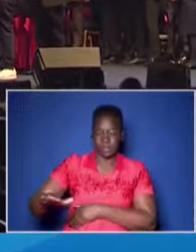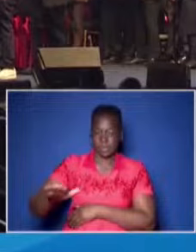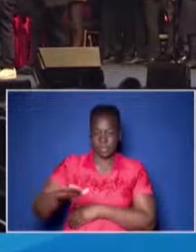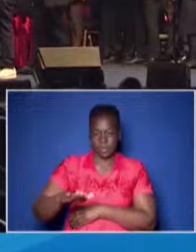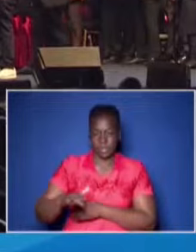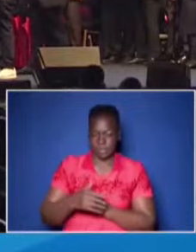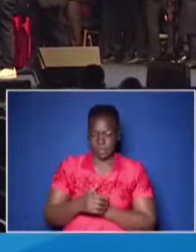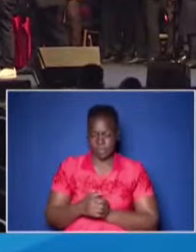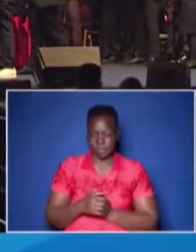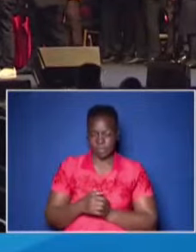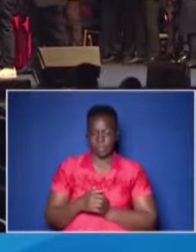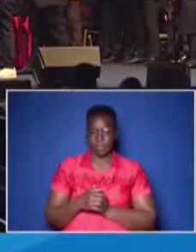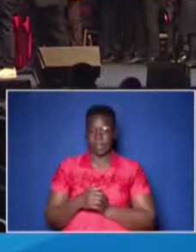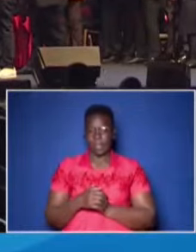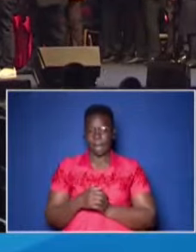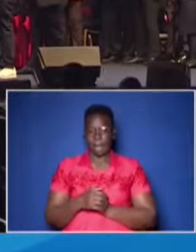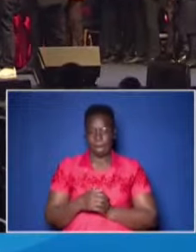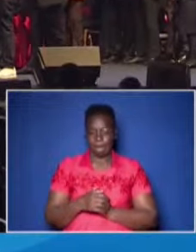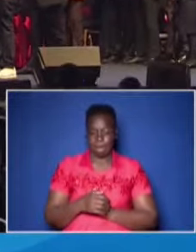Ground